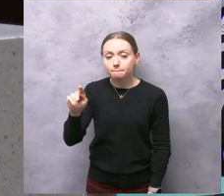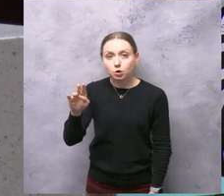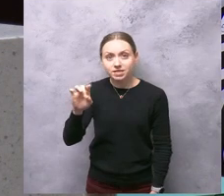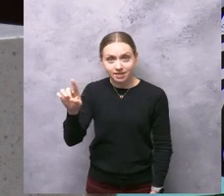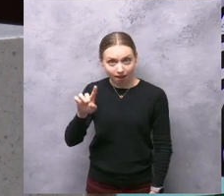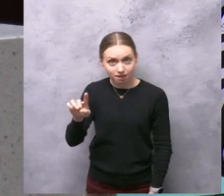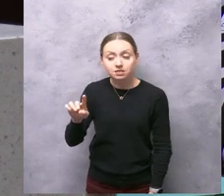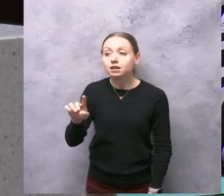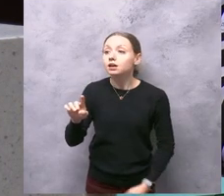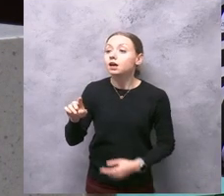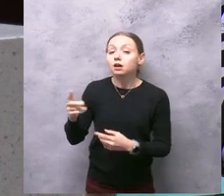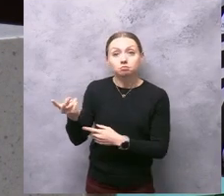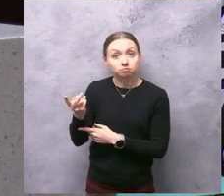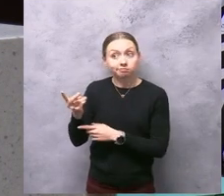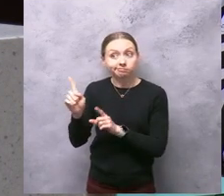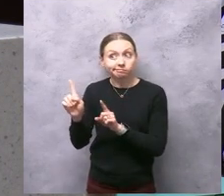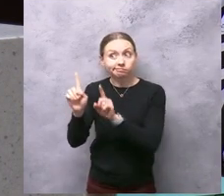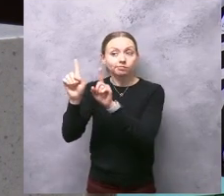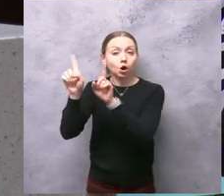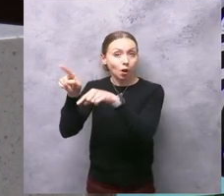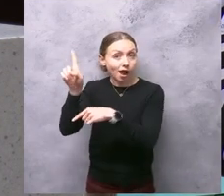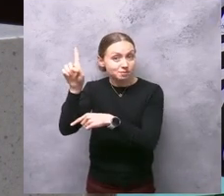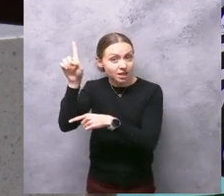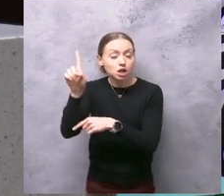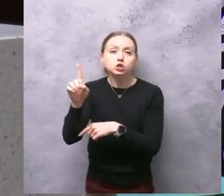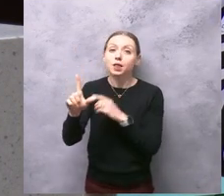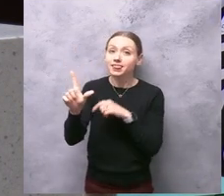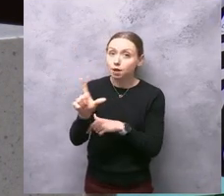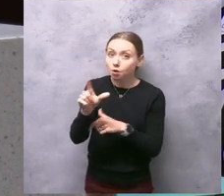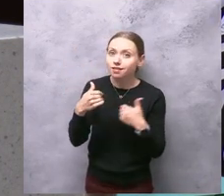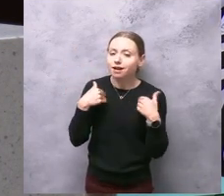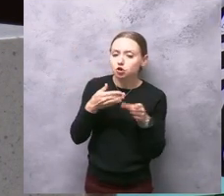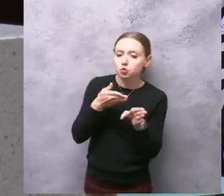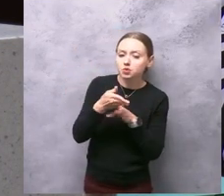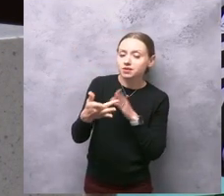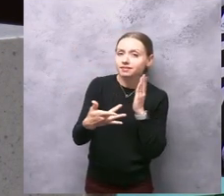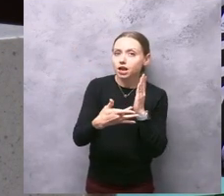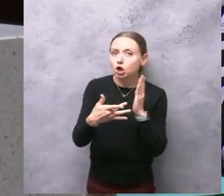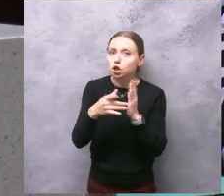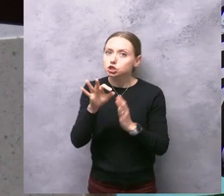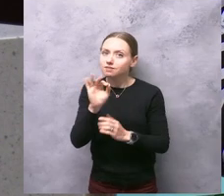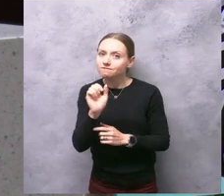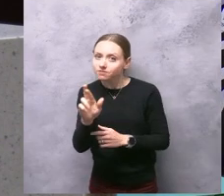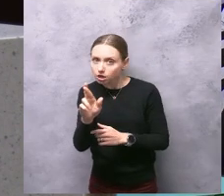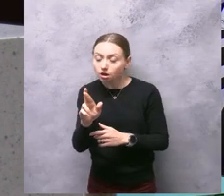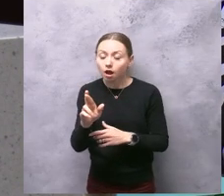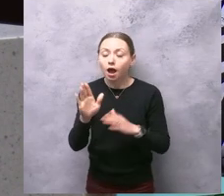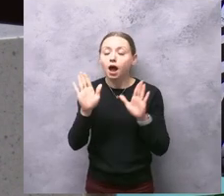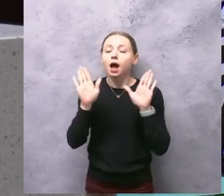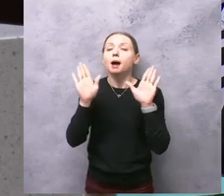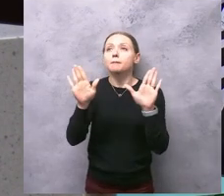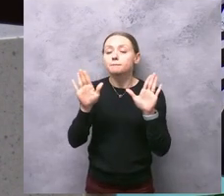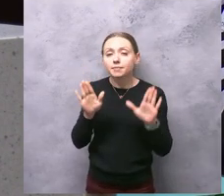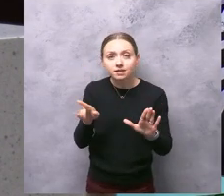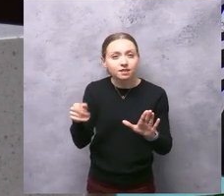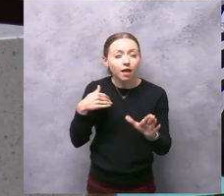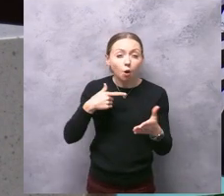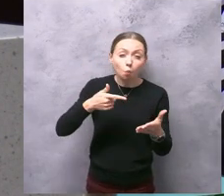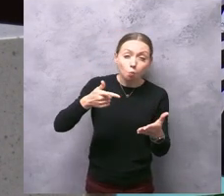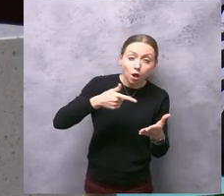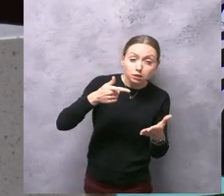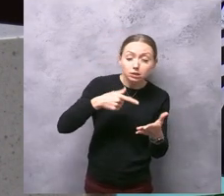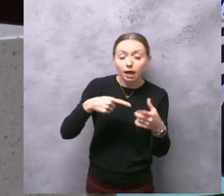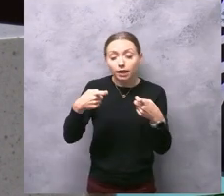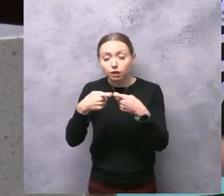library where they actually had a career in technology fair. It was amazing. They had welding, electrical,